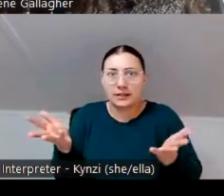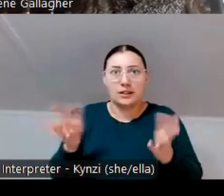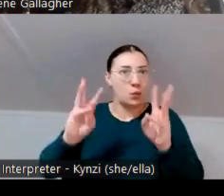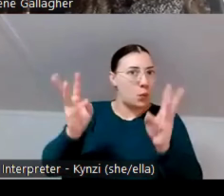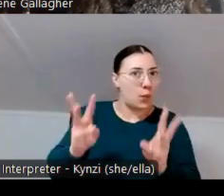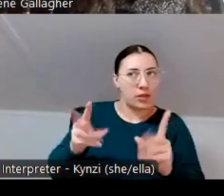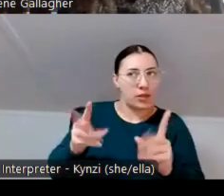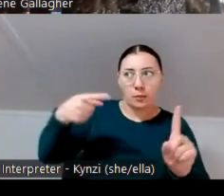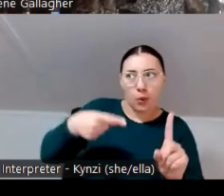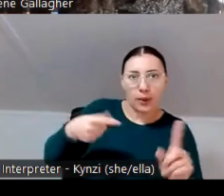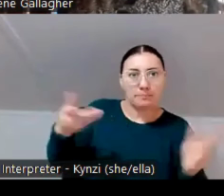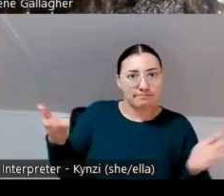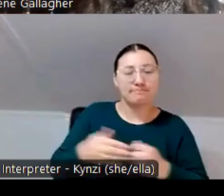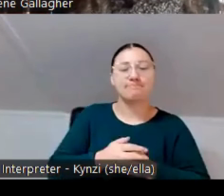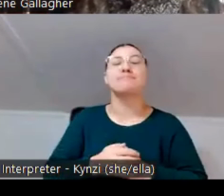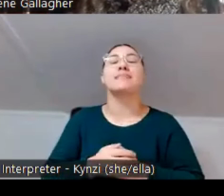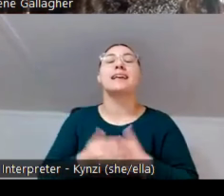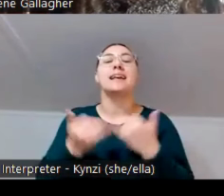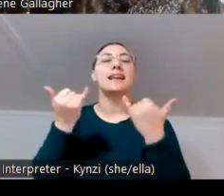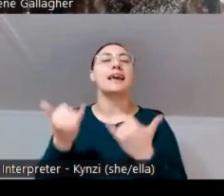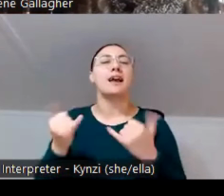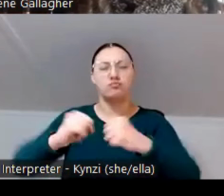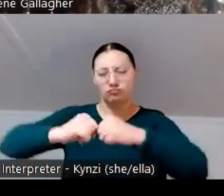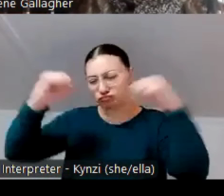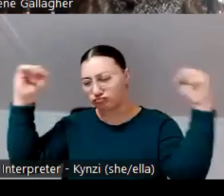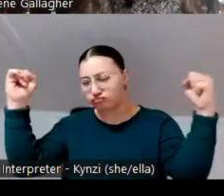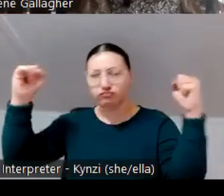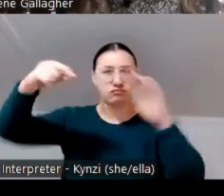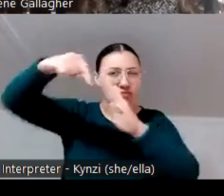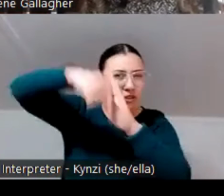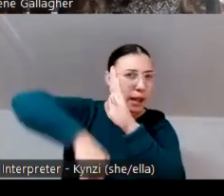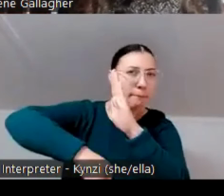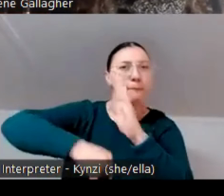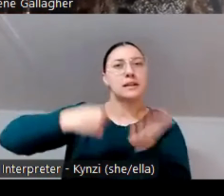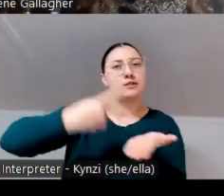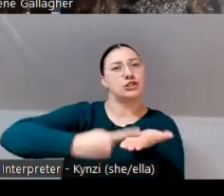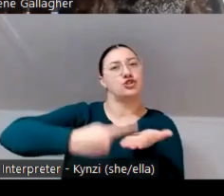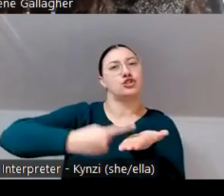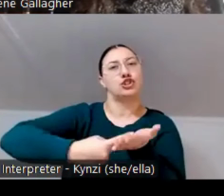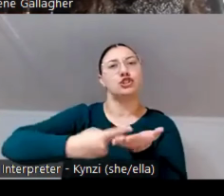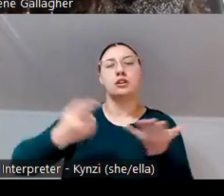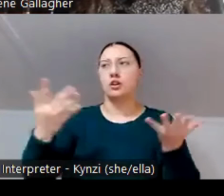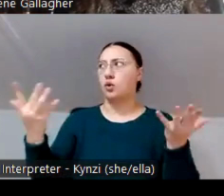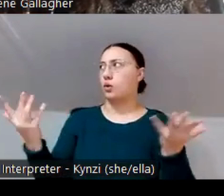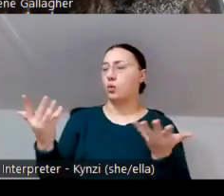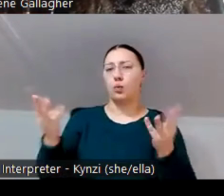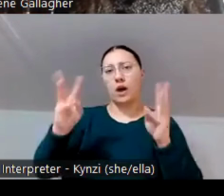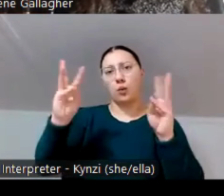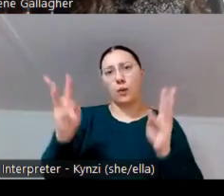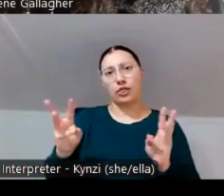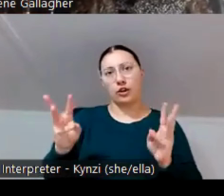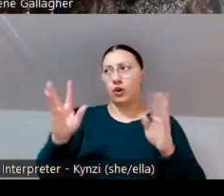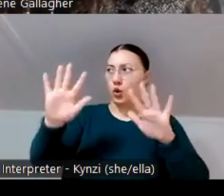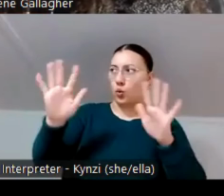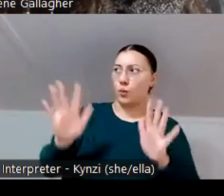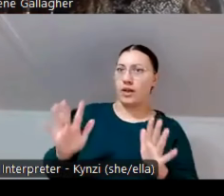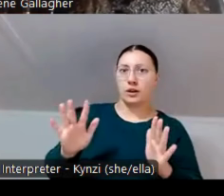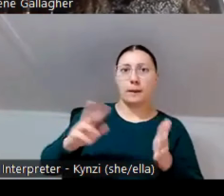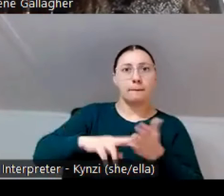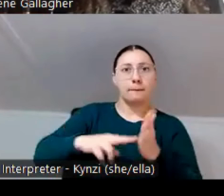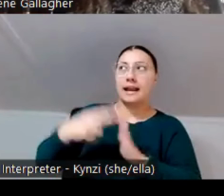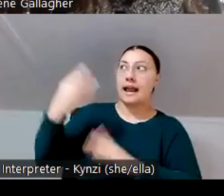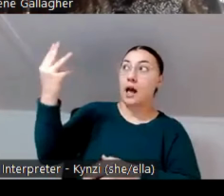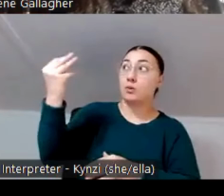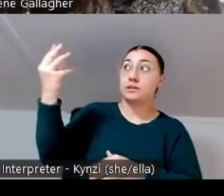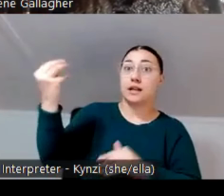Let's take a little deeper look about weather now. So what is the weather? Weather is what's happening outside at any